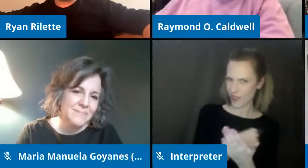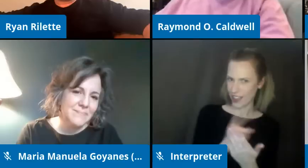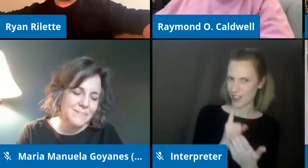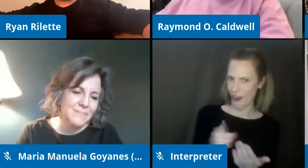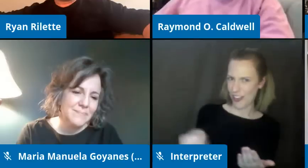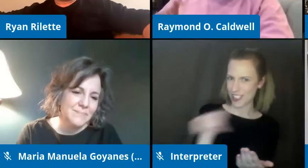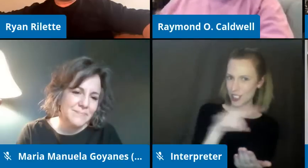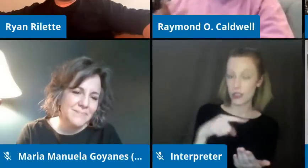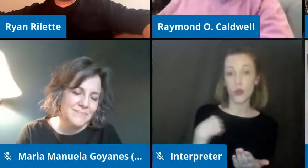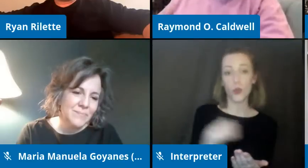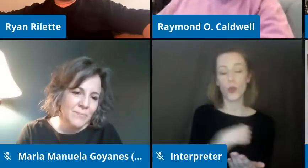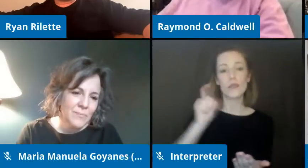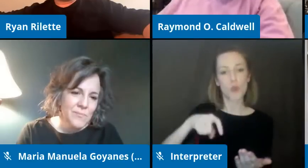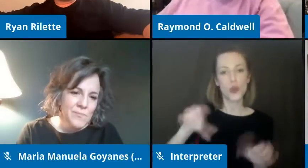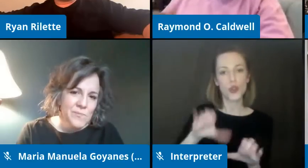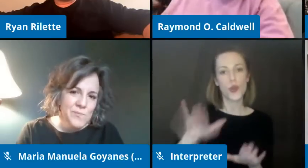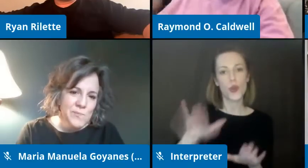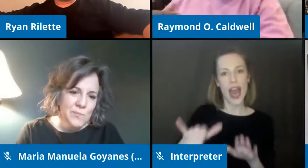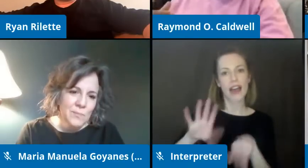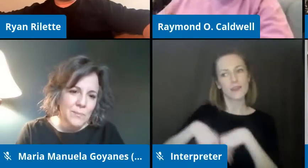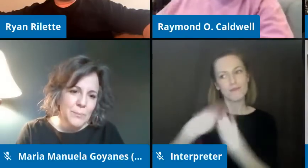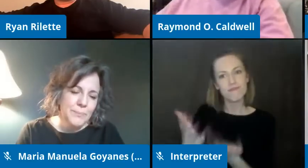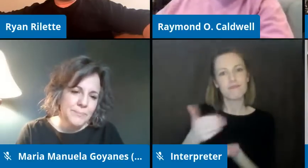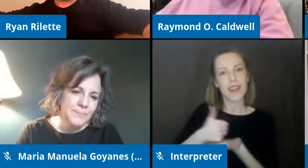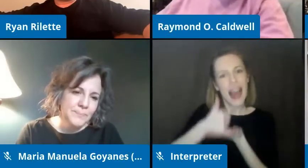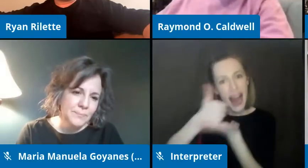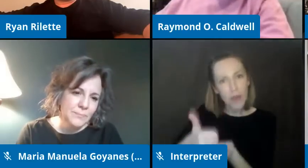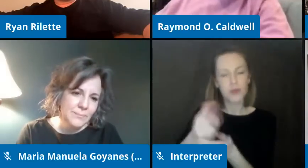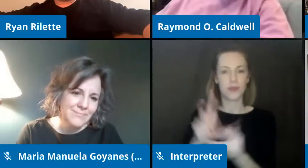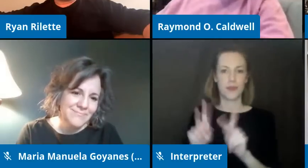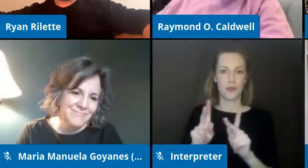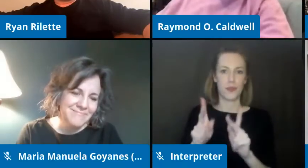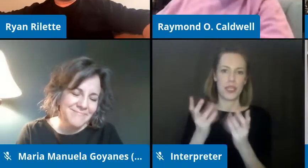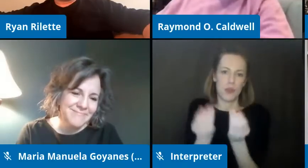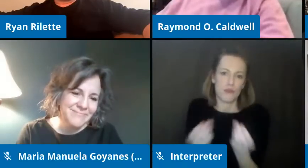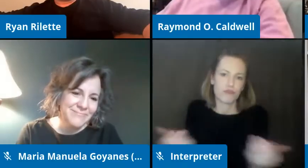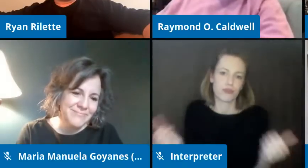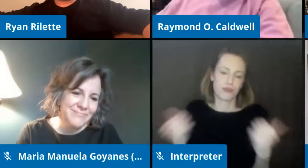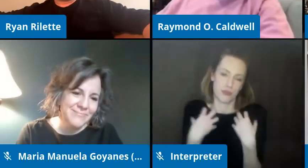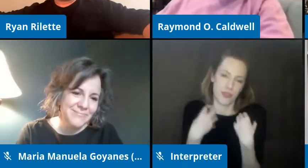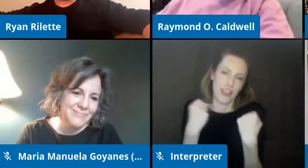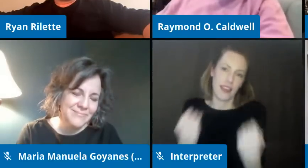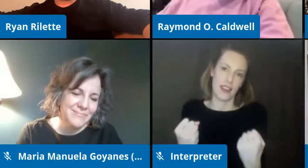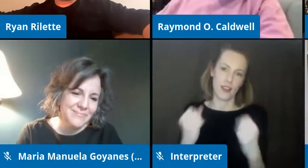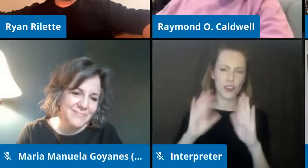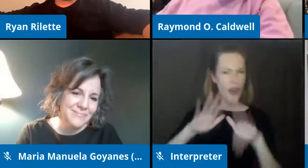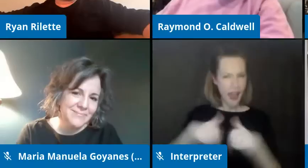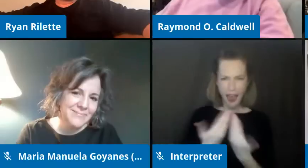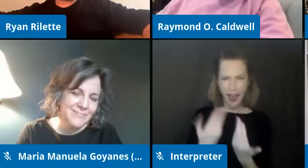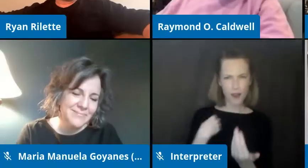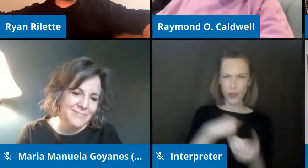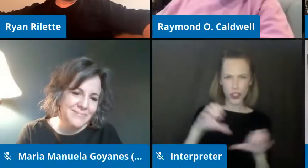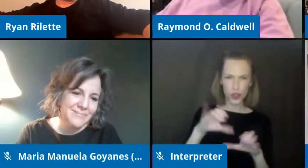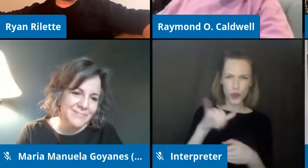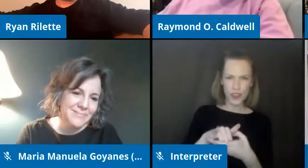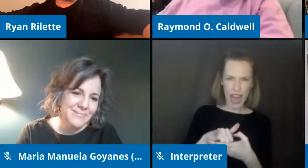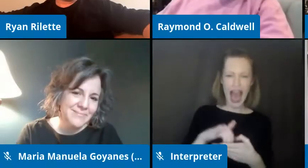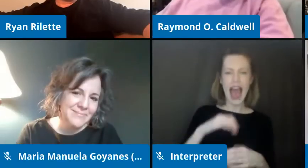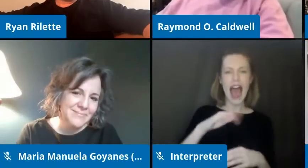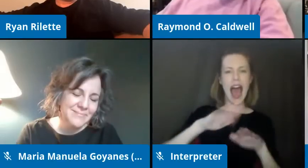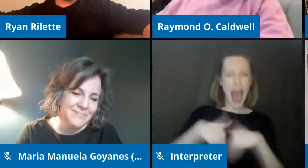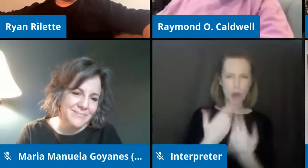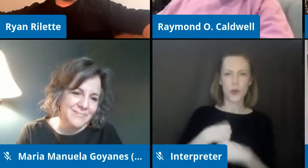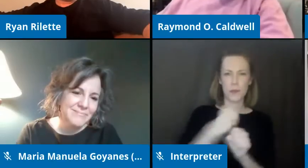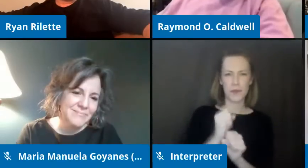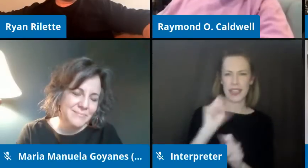So thinking very deeply about how we are healing and how we're creating space for that in our theaters. That makes sense to me. And that goes to that issue of